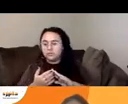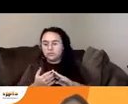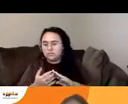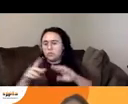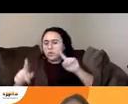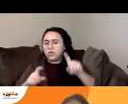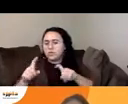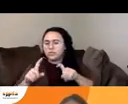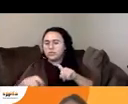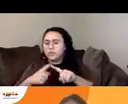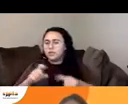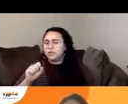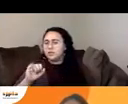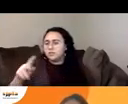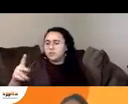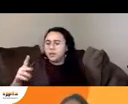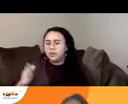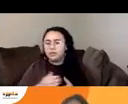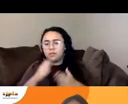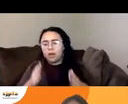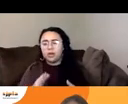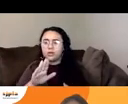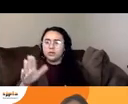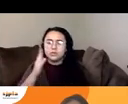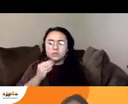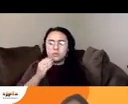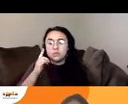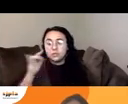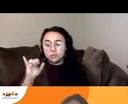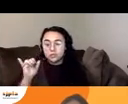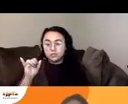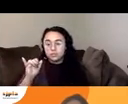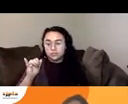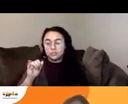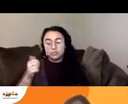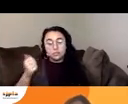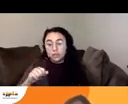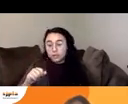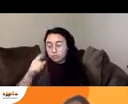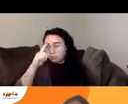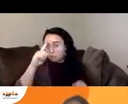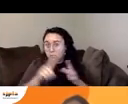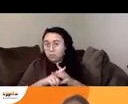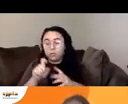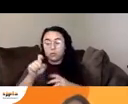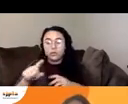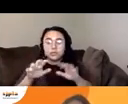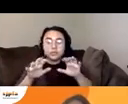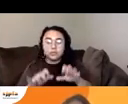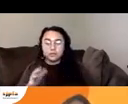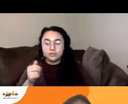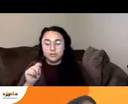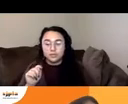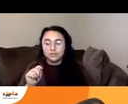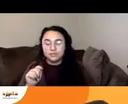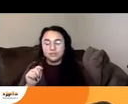becoming an SJP partner or what the experience is like? So drop your questions into the chat. And while we are giving you a moment to do